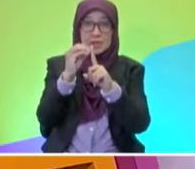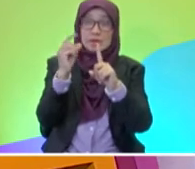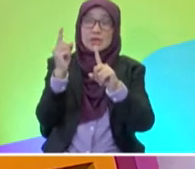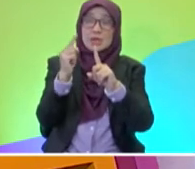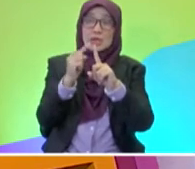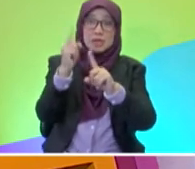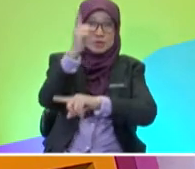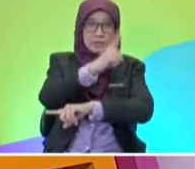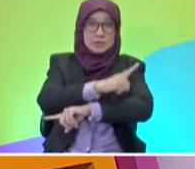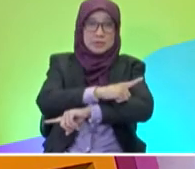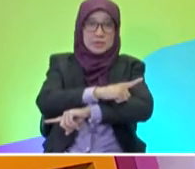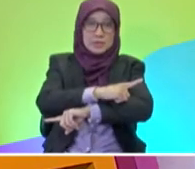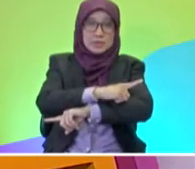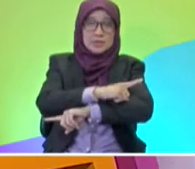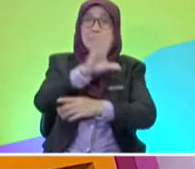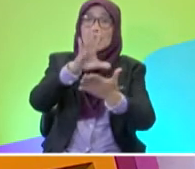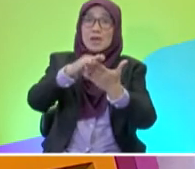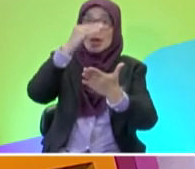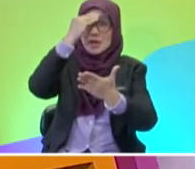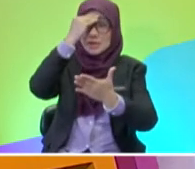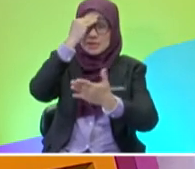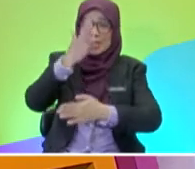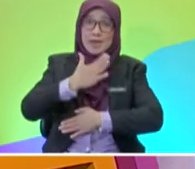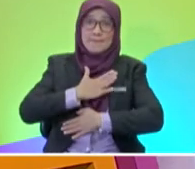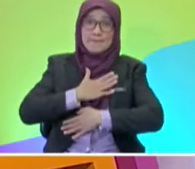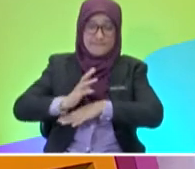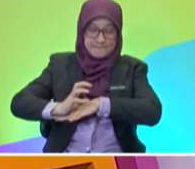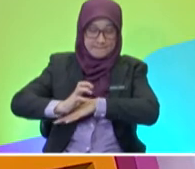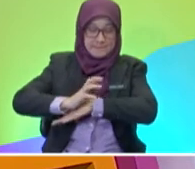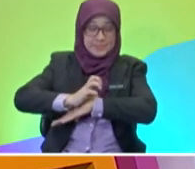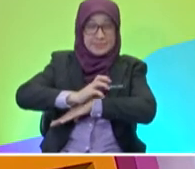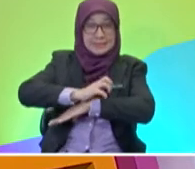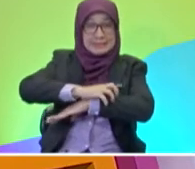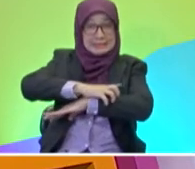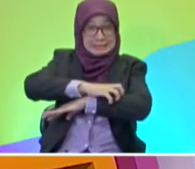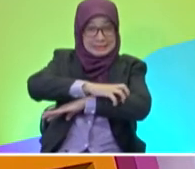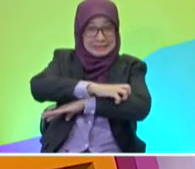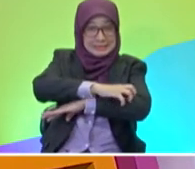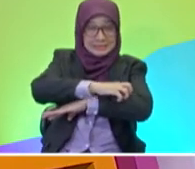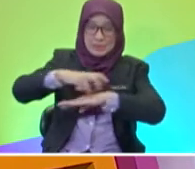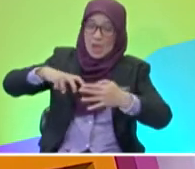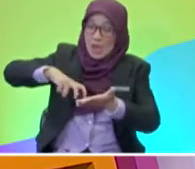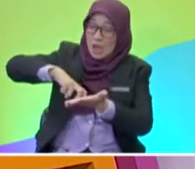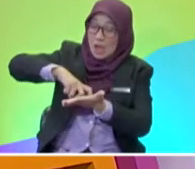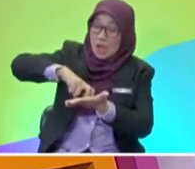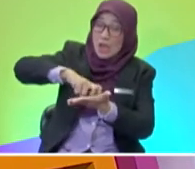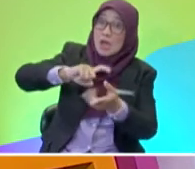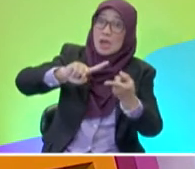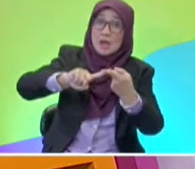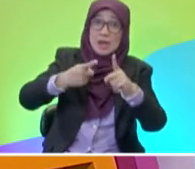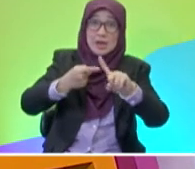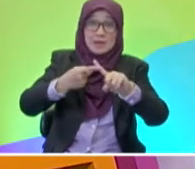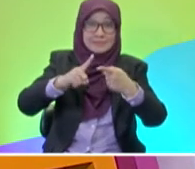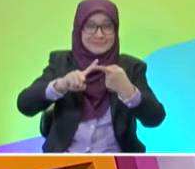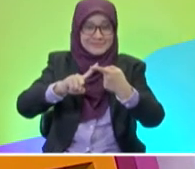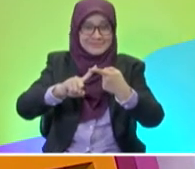about my creepy crawly friends. Oh. Okay, and we are